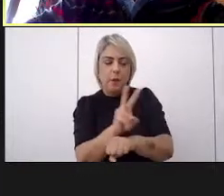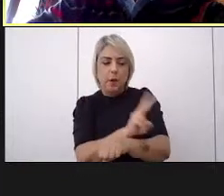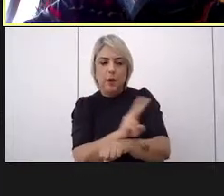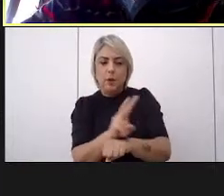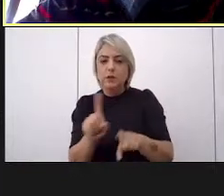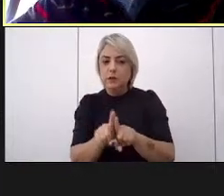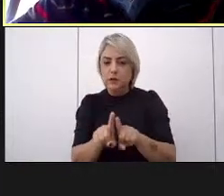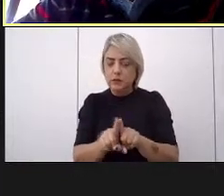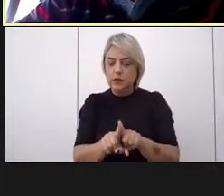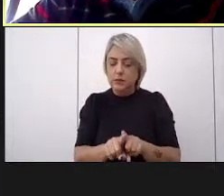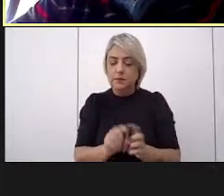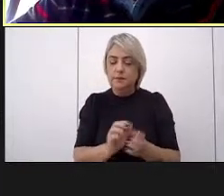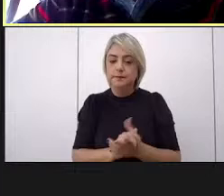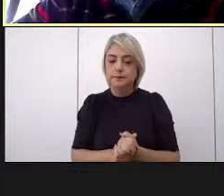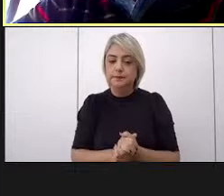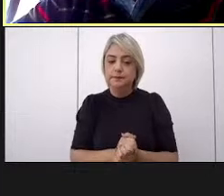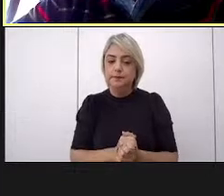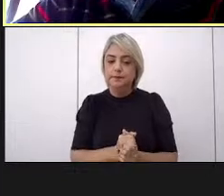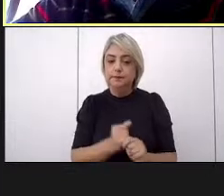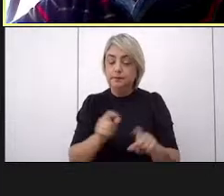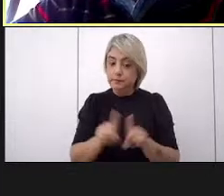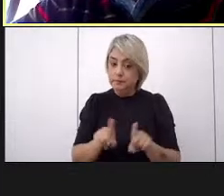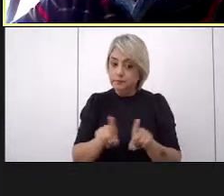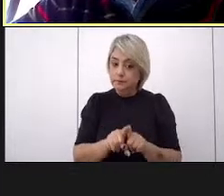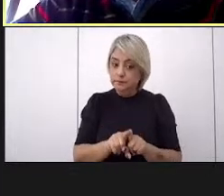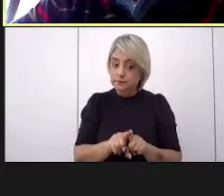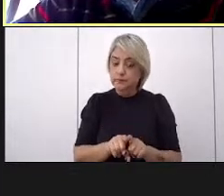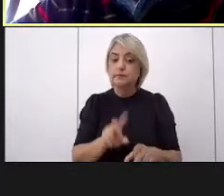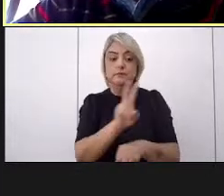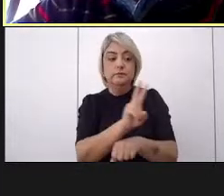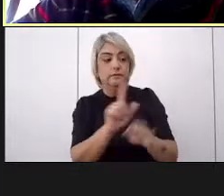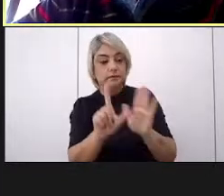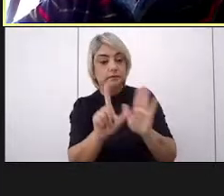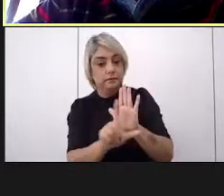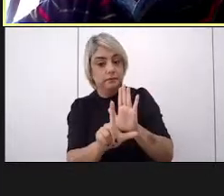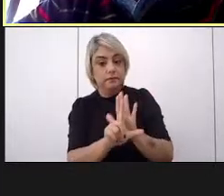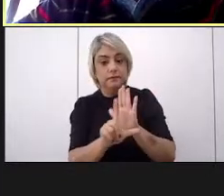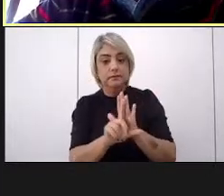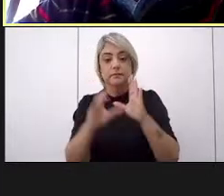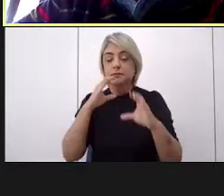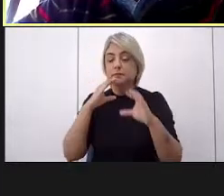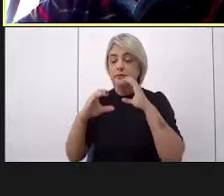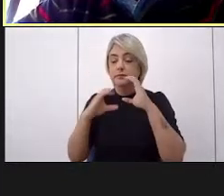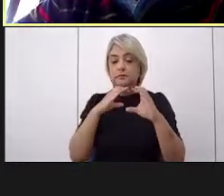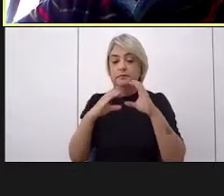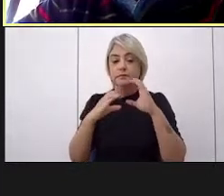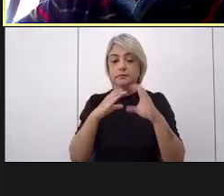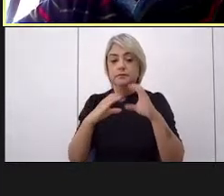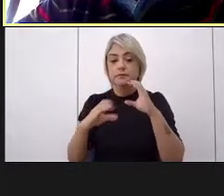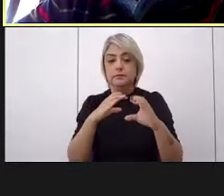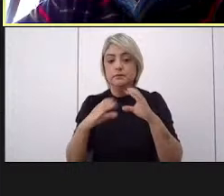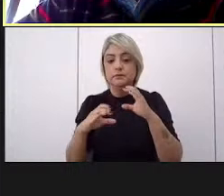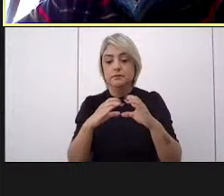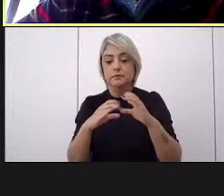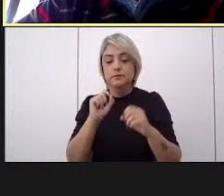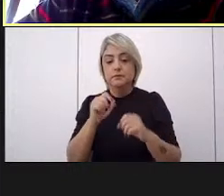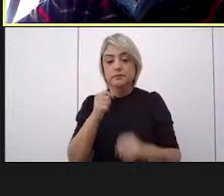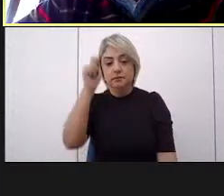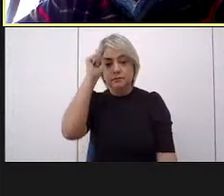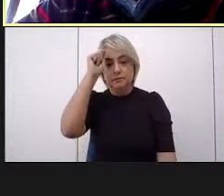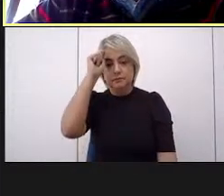Moreover, law is one of the communication languages that policy actors use to perform their social